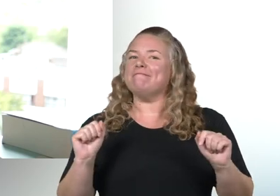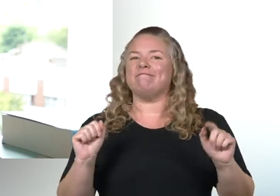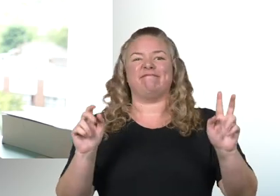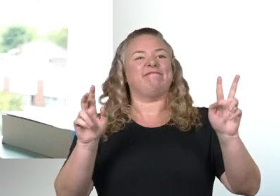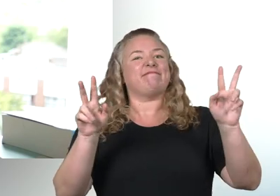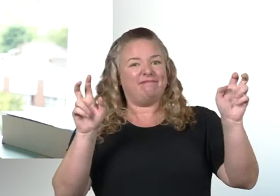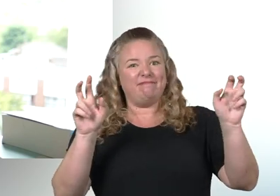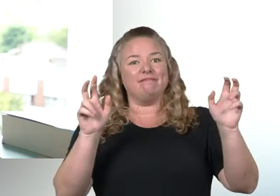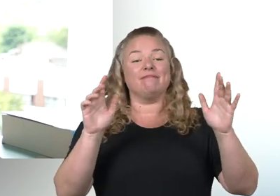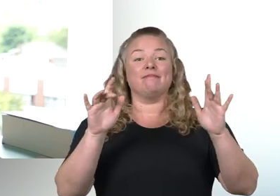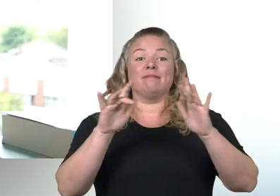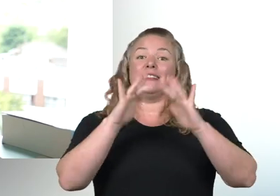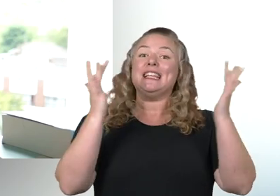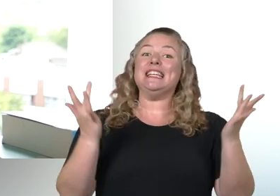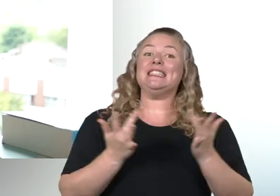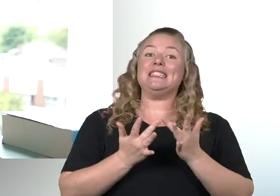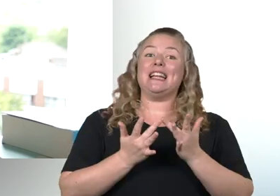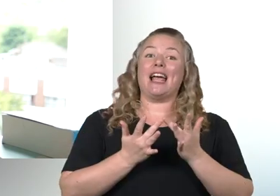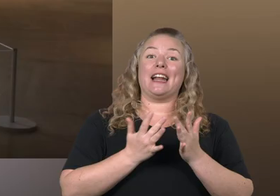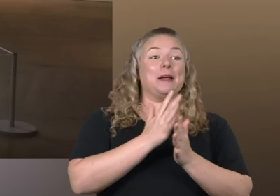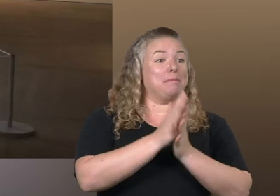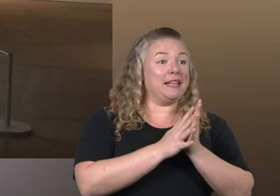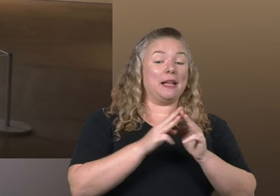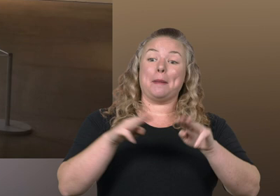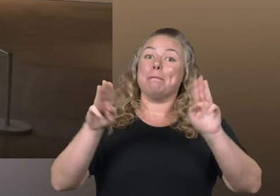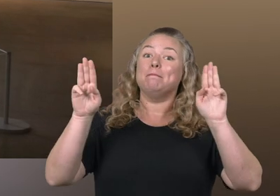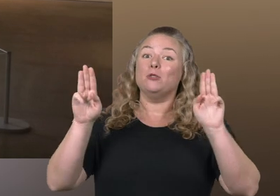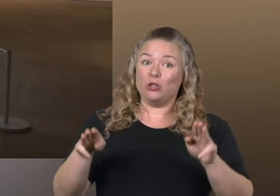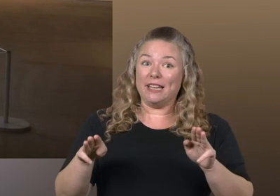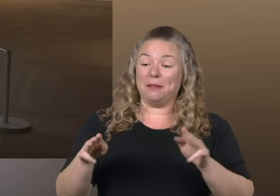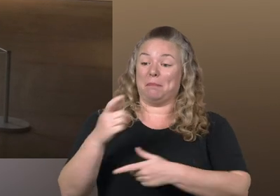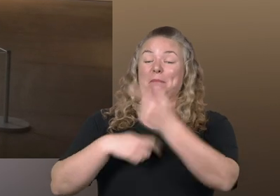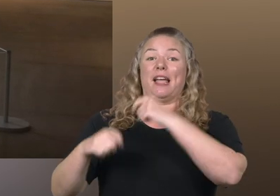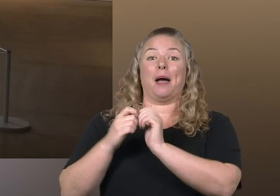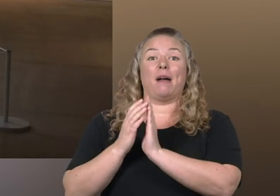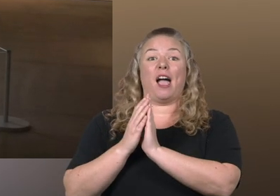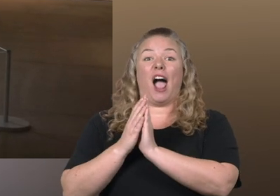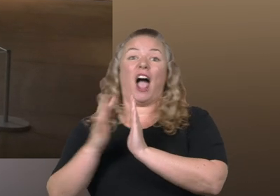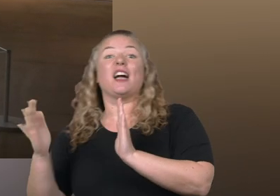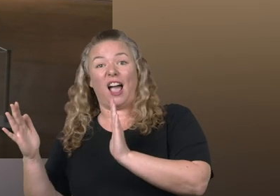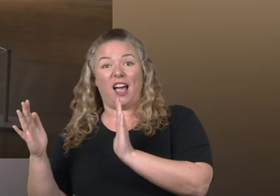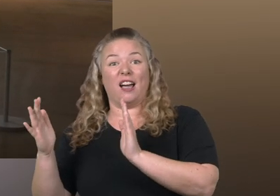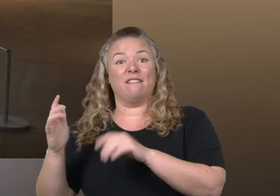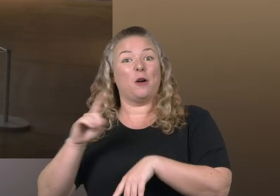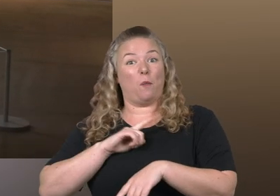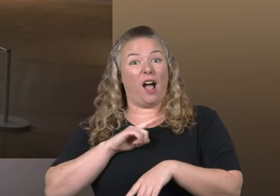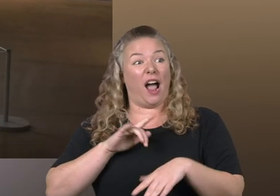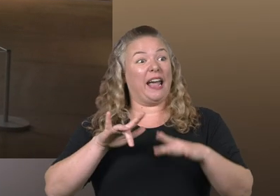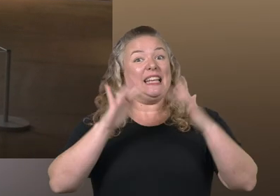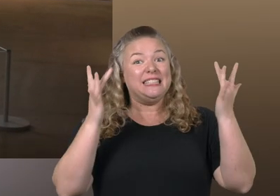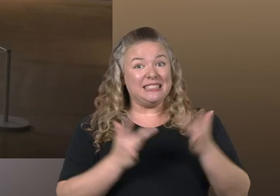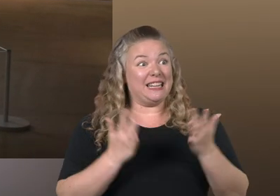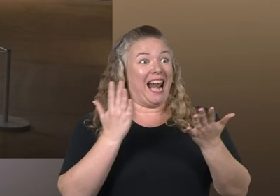this, that with the internet, you know, the internet has rendered the museum as the